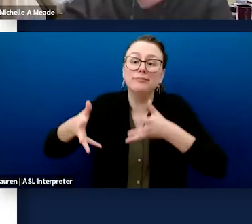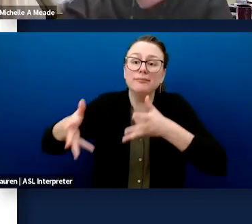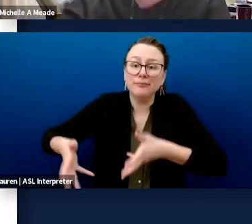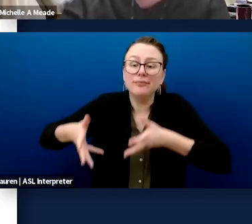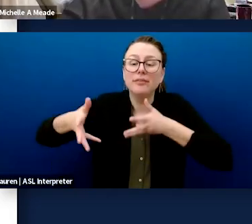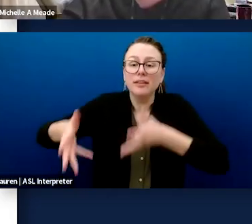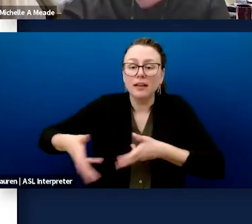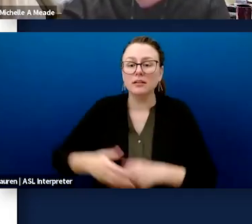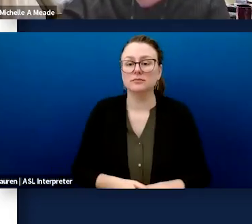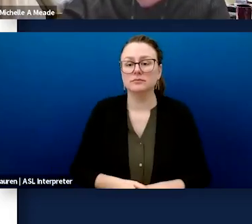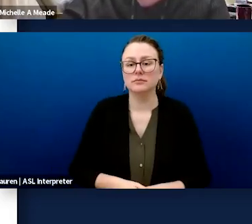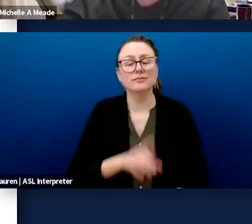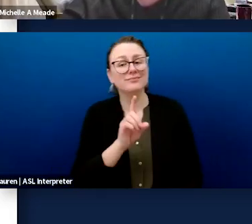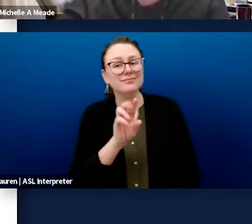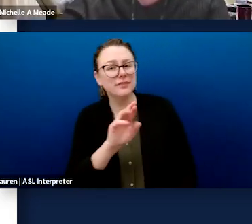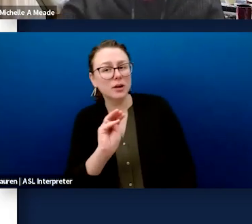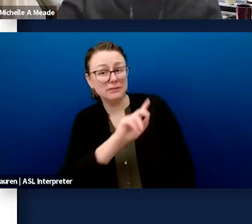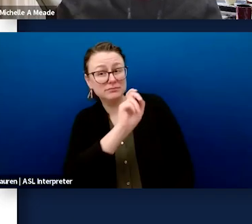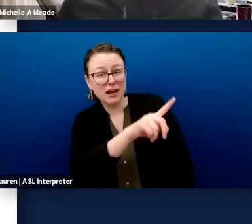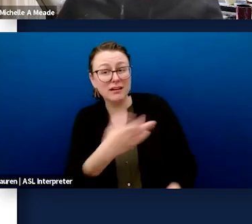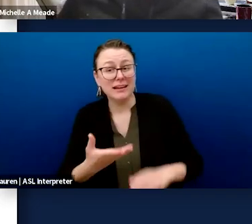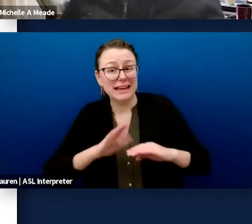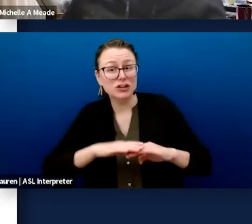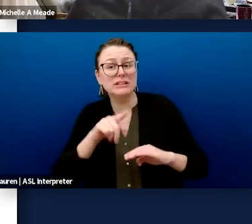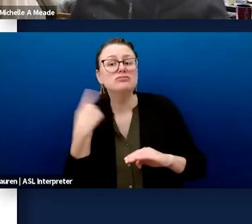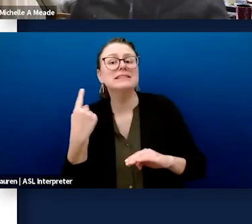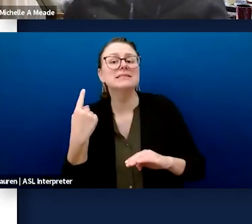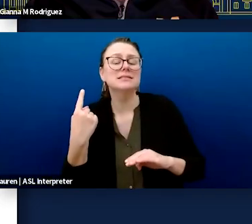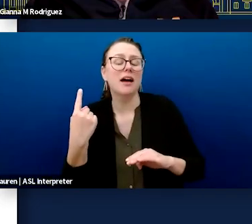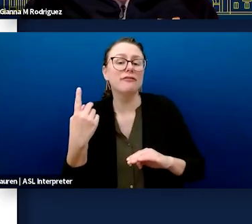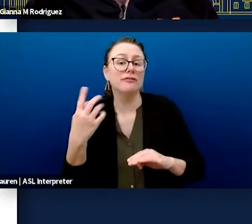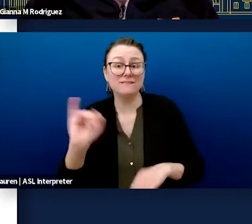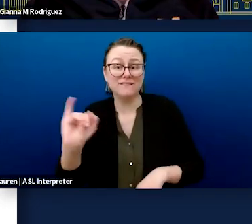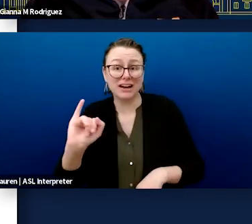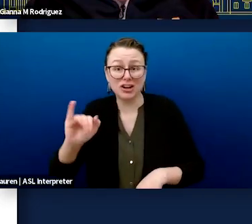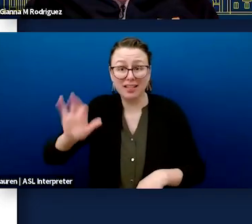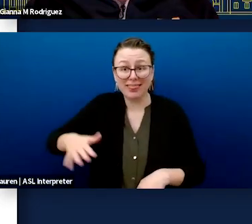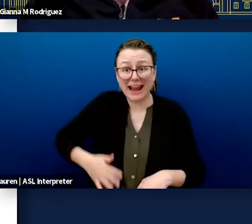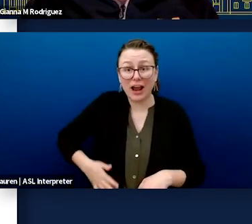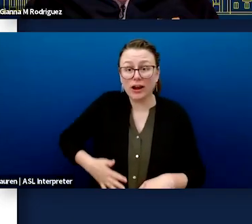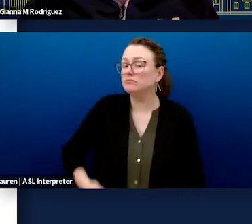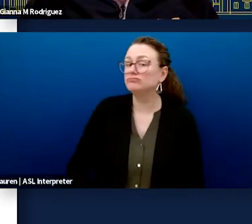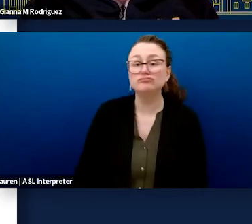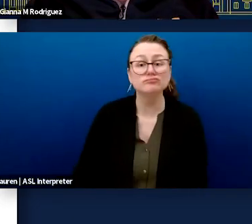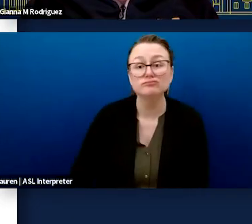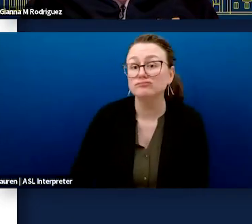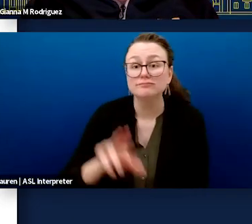And is there an increased risk of infection through that area? No.